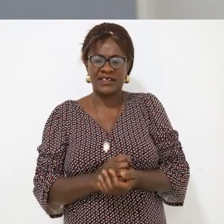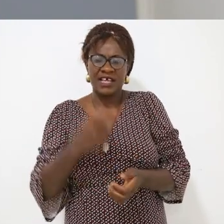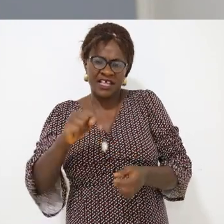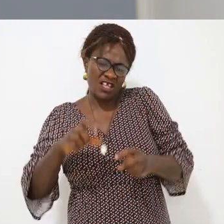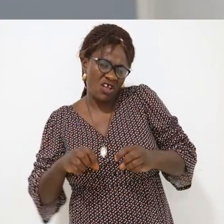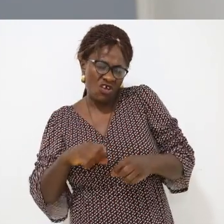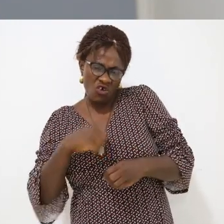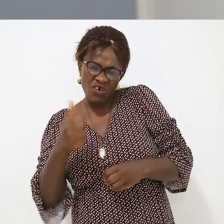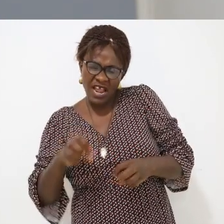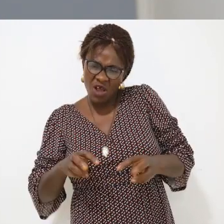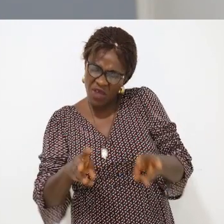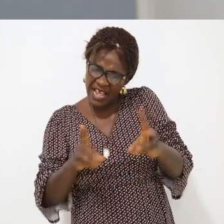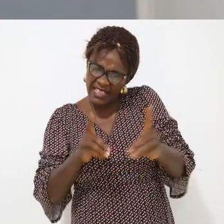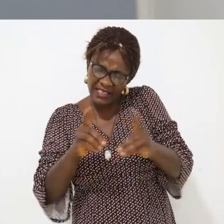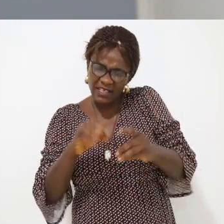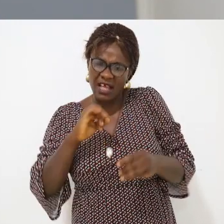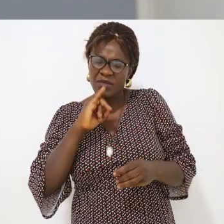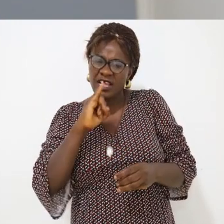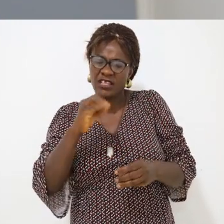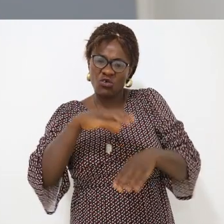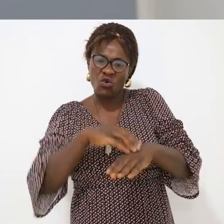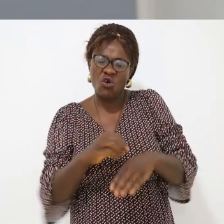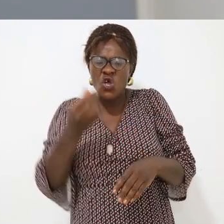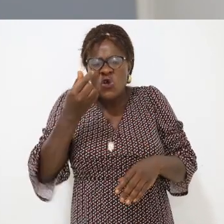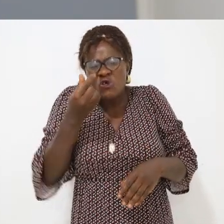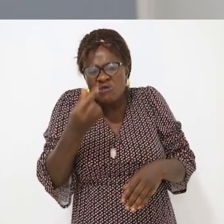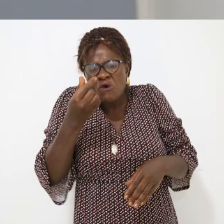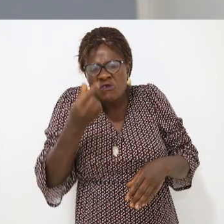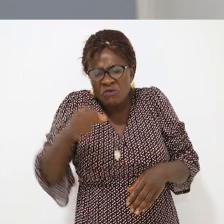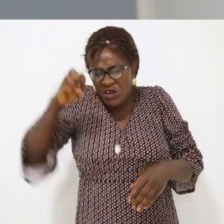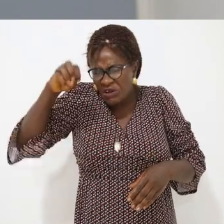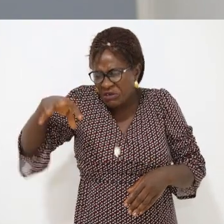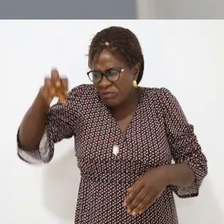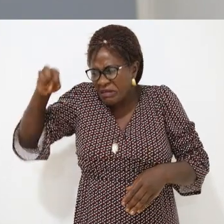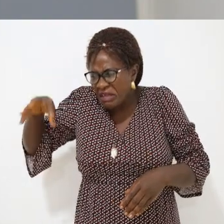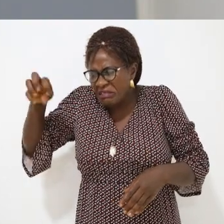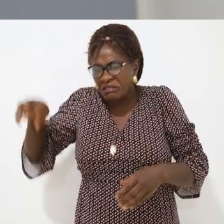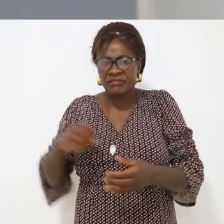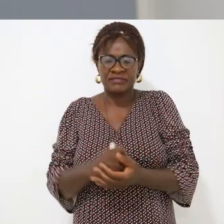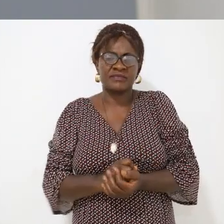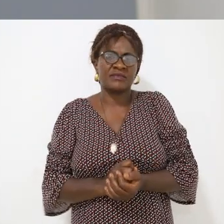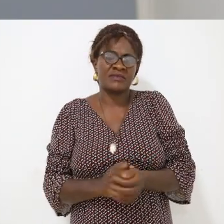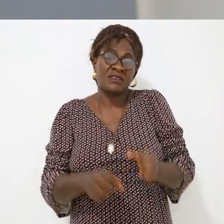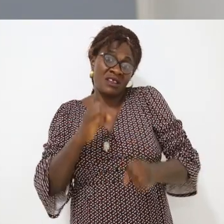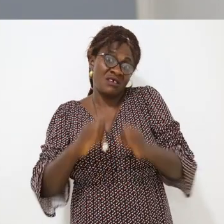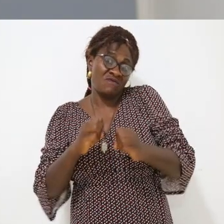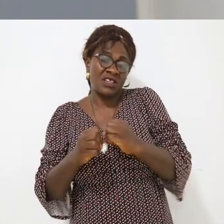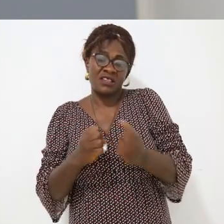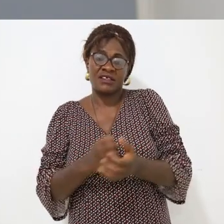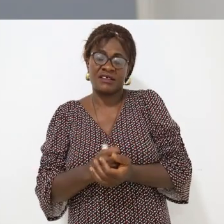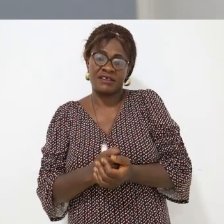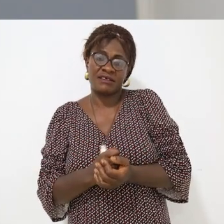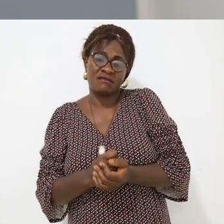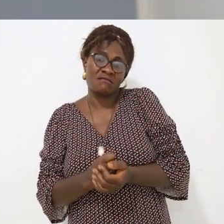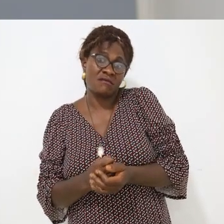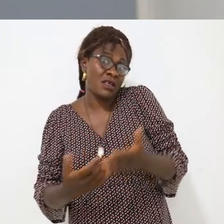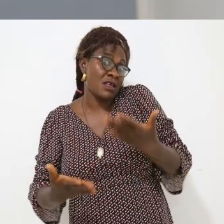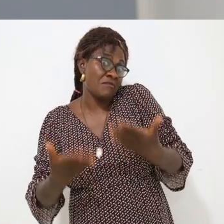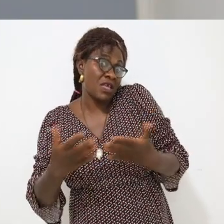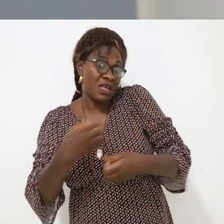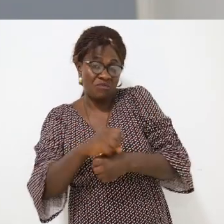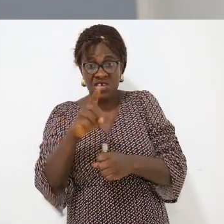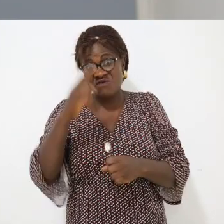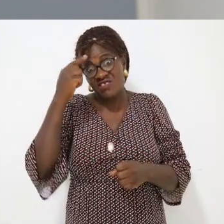mode of transmission, which is called microdroplet nuclei. Microdroplets, which